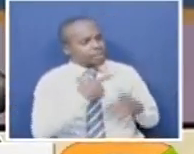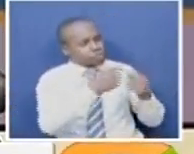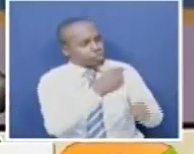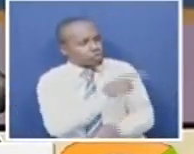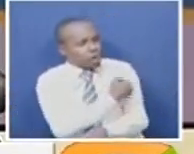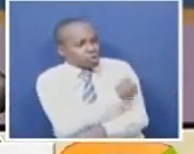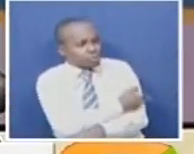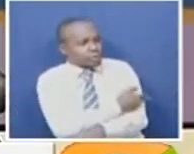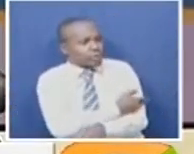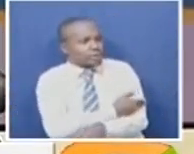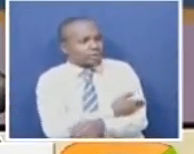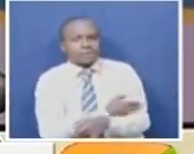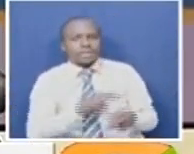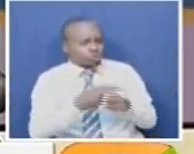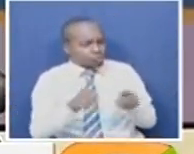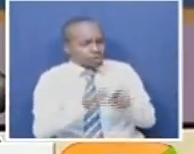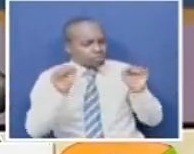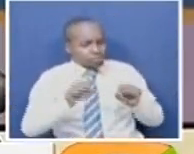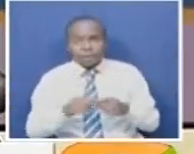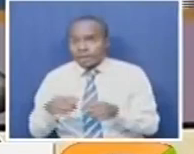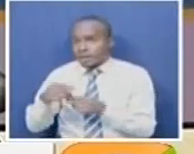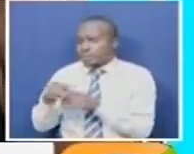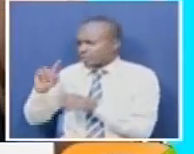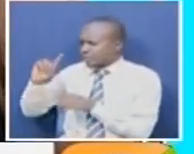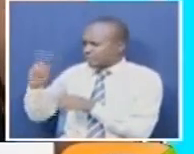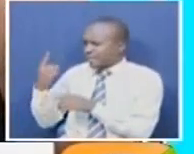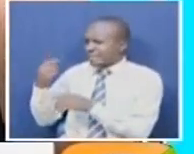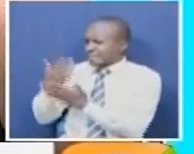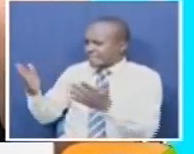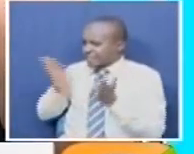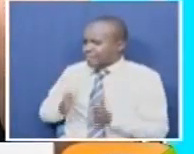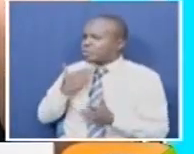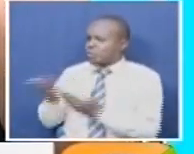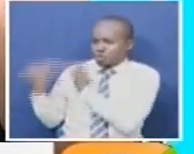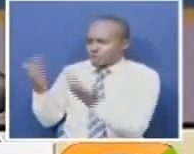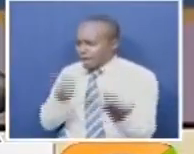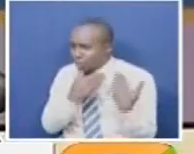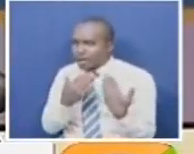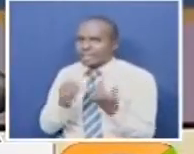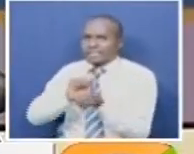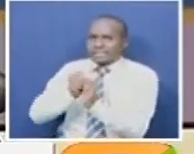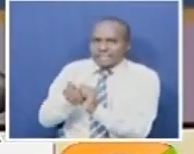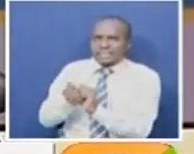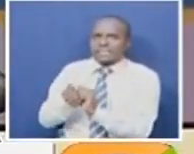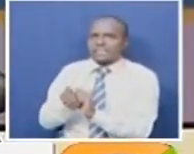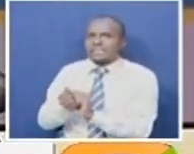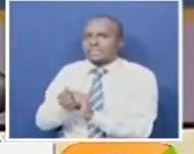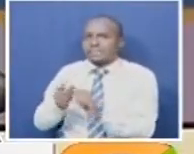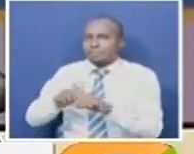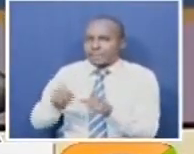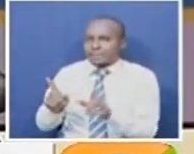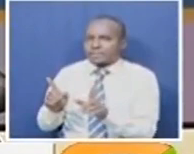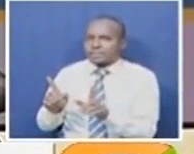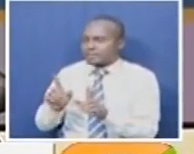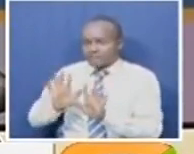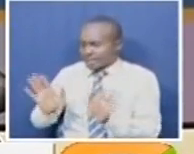immediately, like as soon as possible. Because the first thing the victim wants to do is take a shower. Yeah, I know everyone wants to shower, change, get rid of their clothes and, you know, just bathe